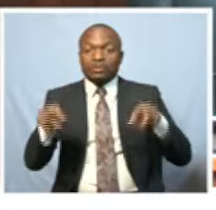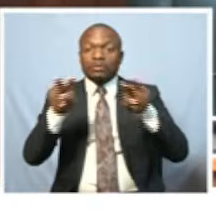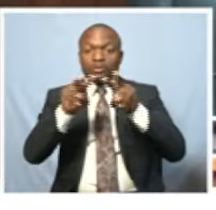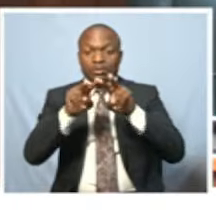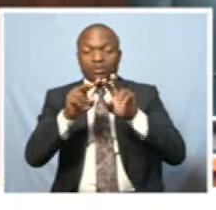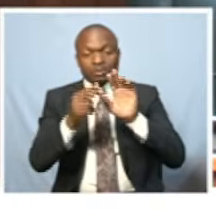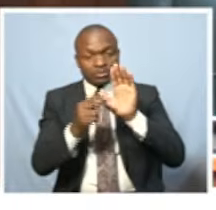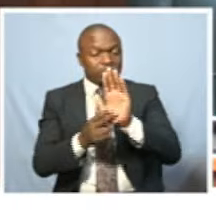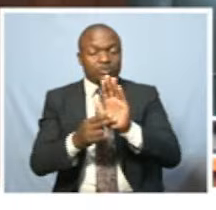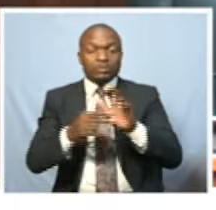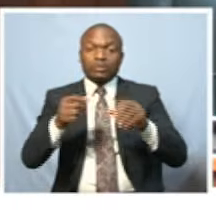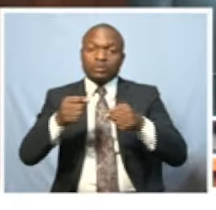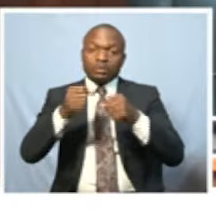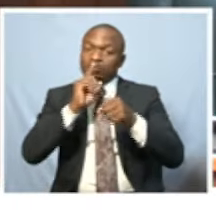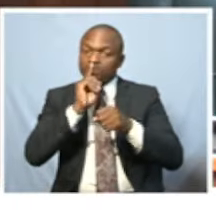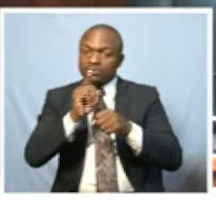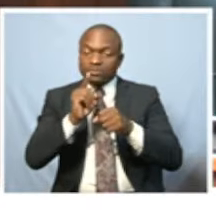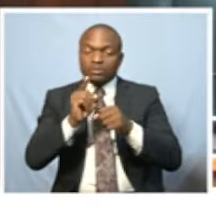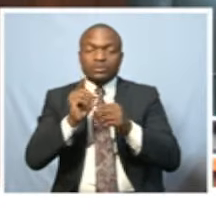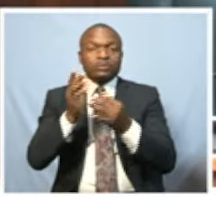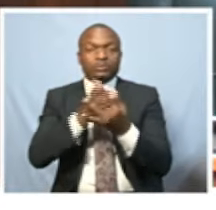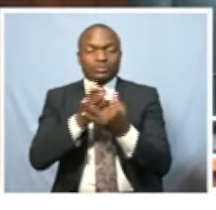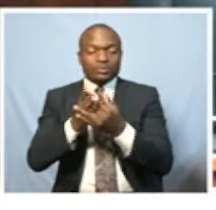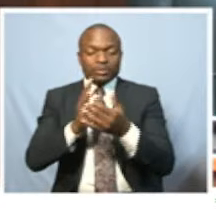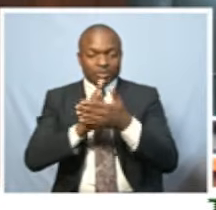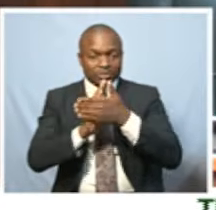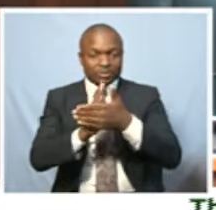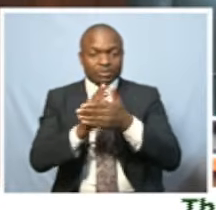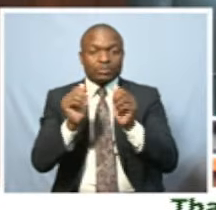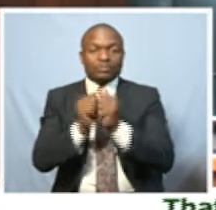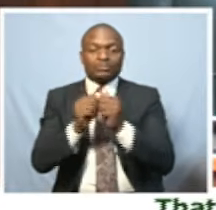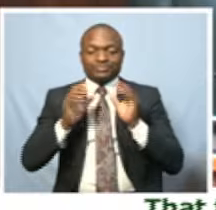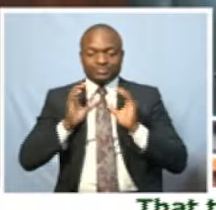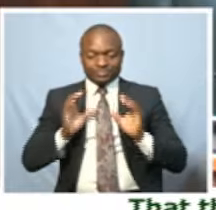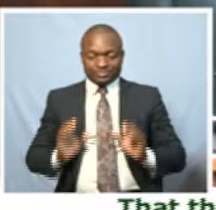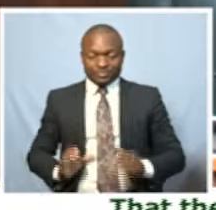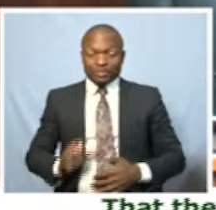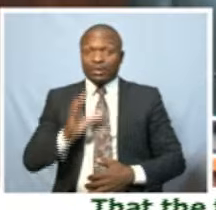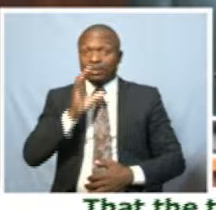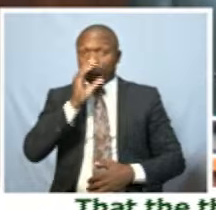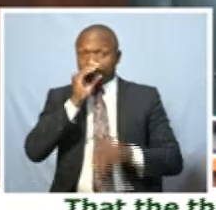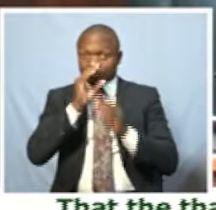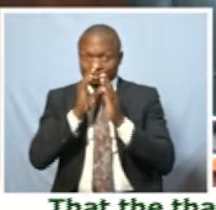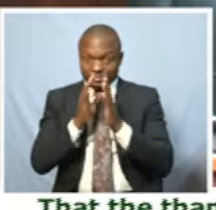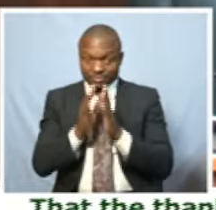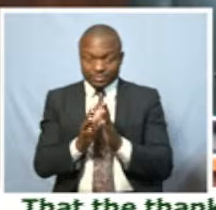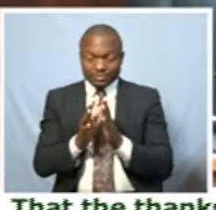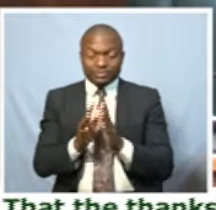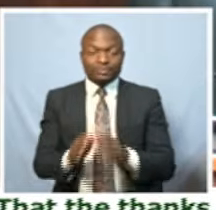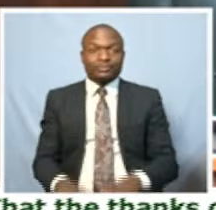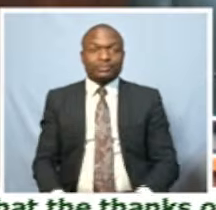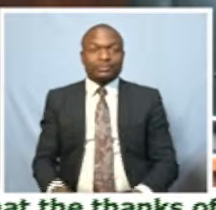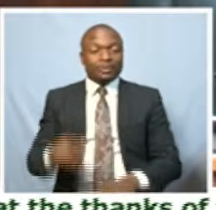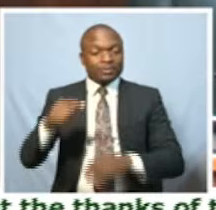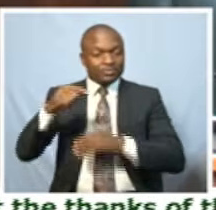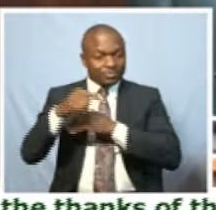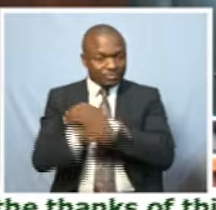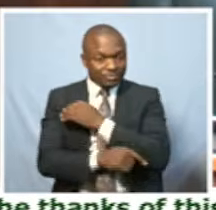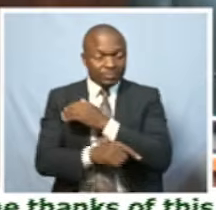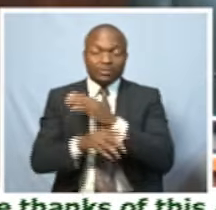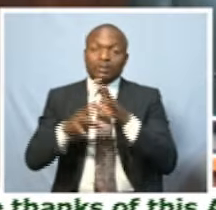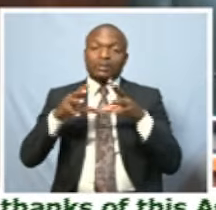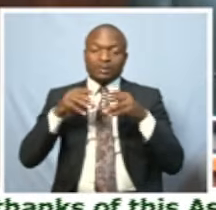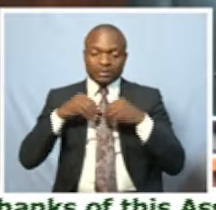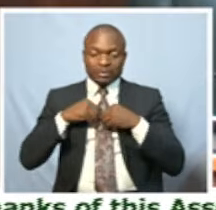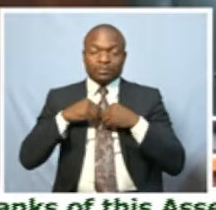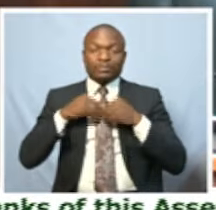strengthens truth between the leadership and its citizens. Mr. Speaker, beyond